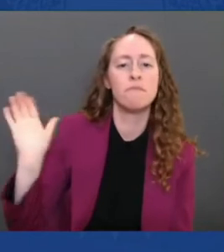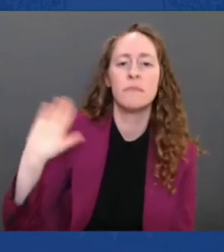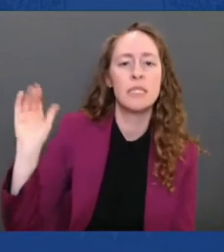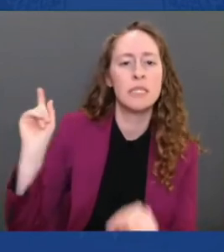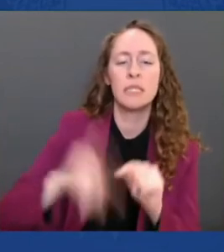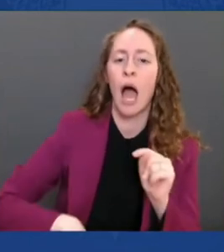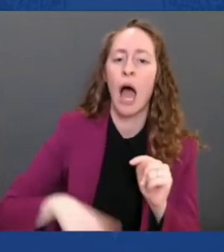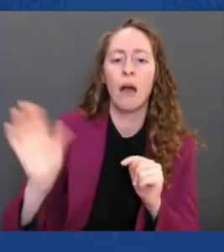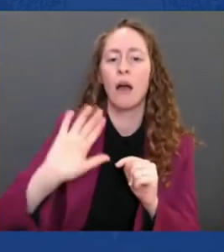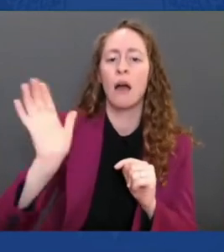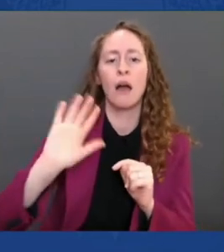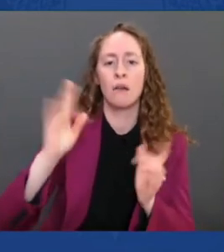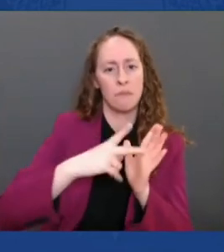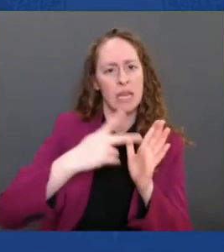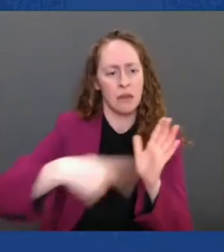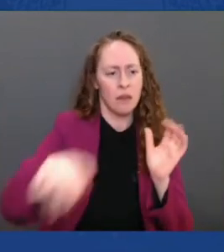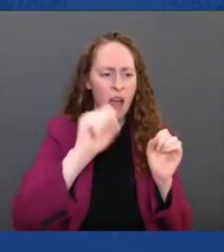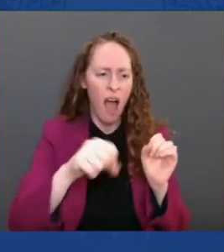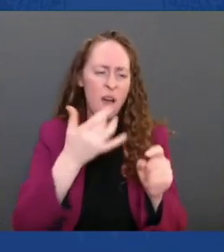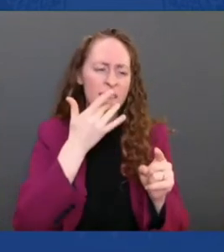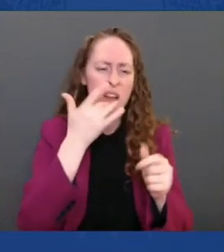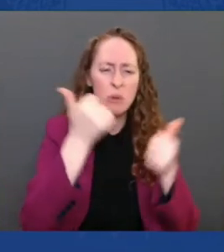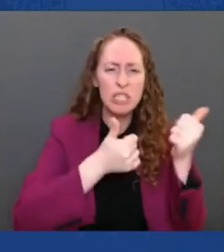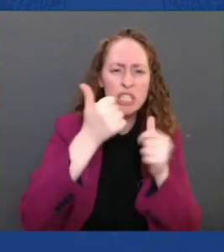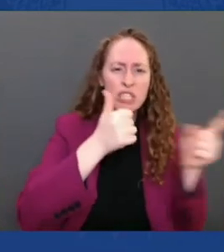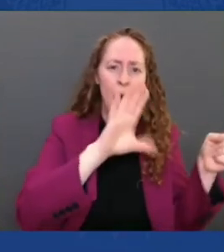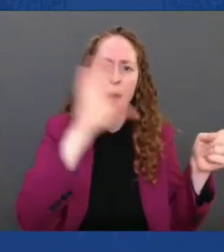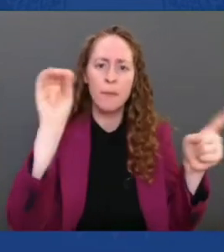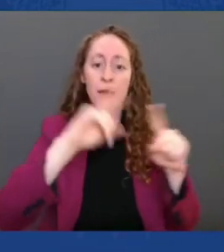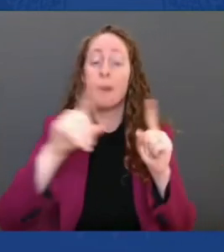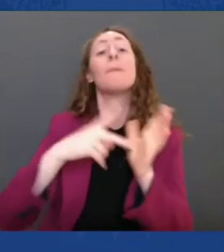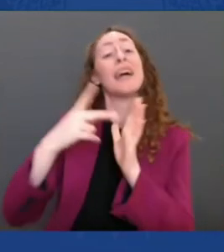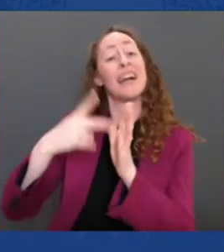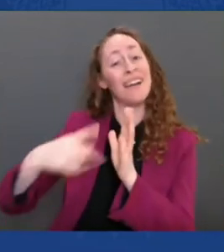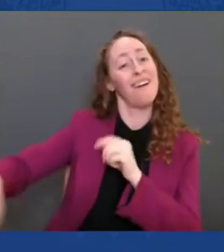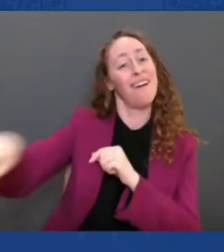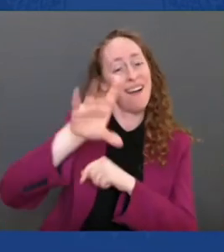means companies will have to compete for their business, which in turn means lower prices.